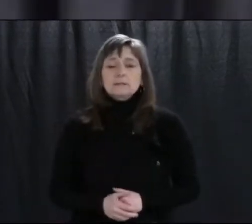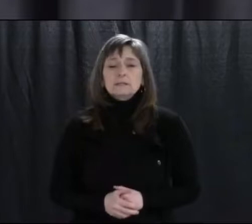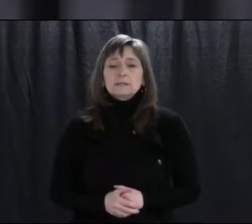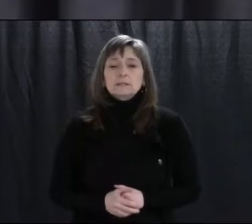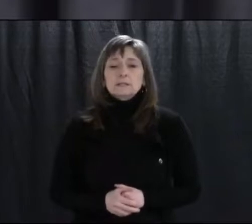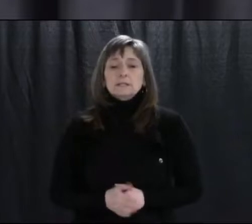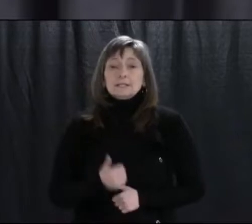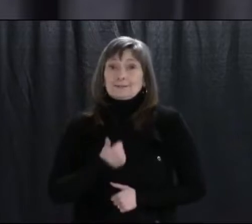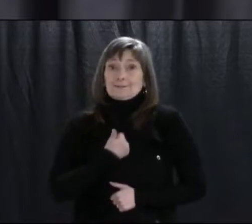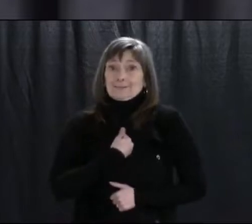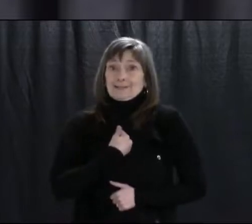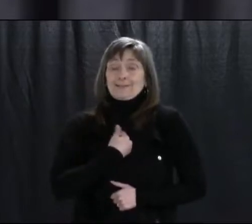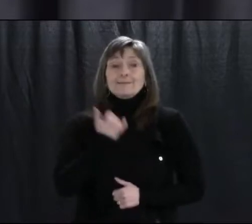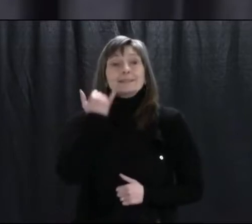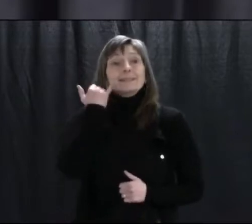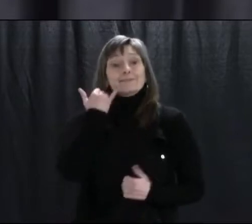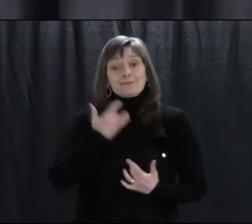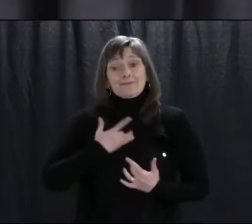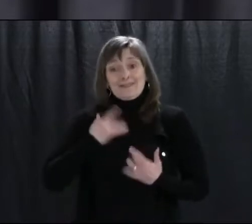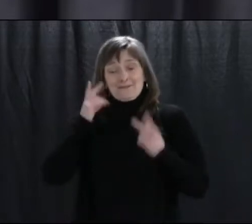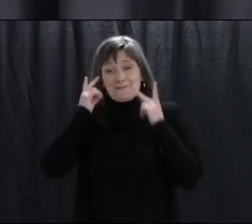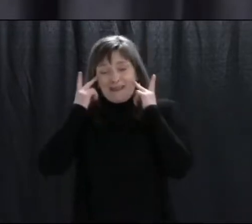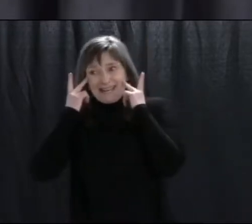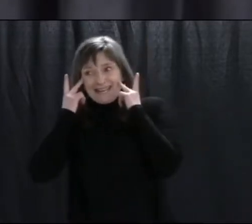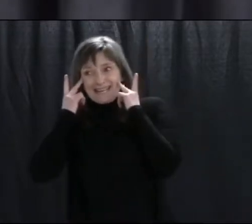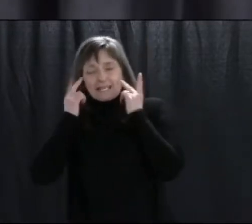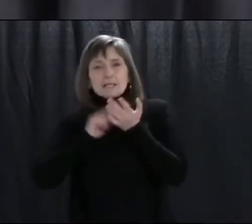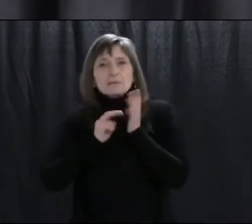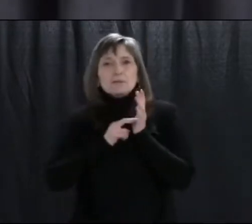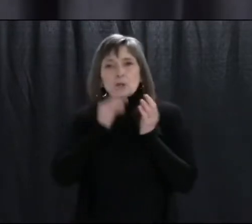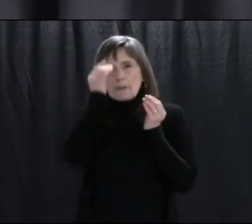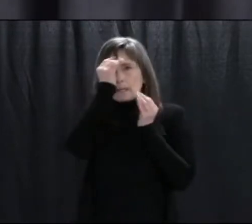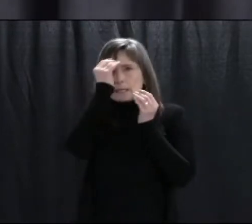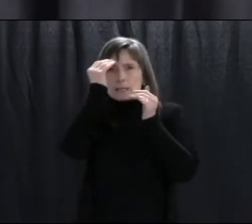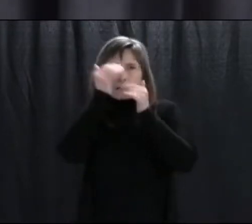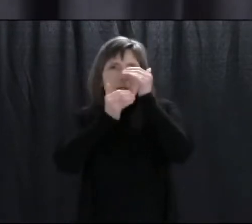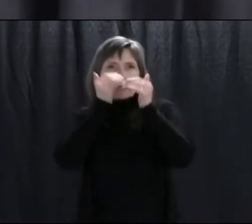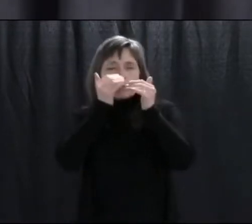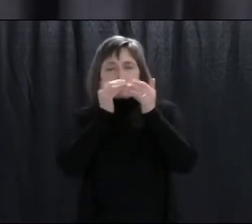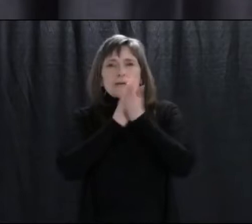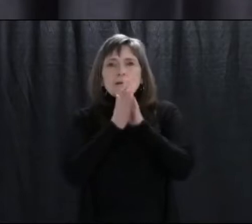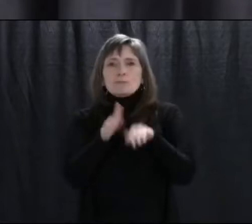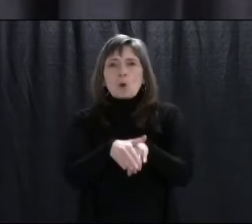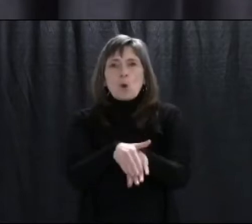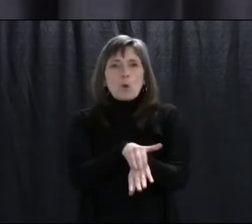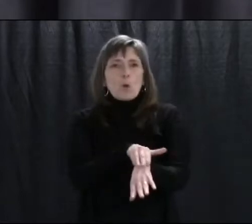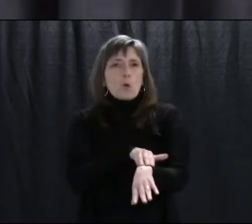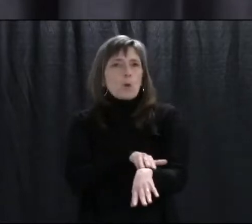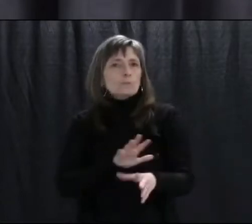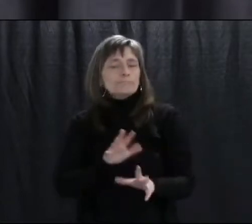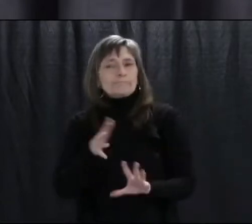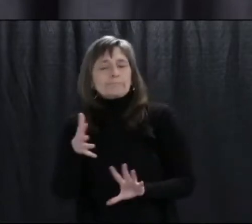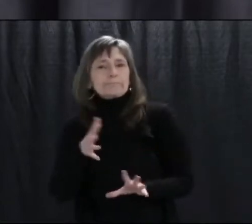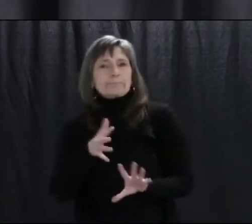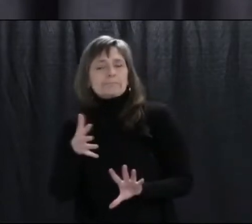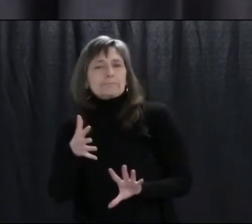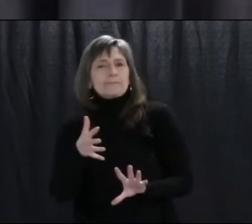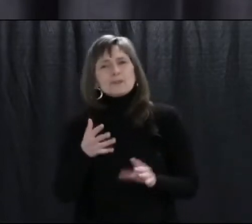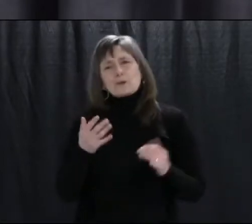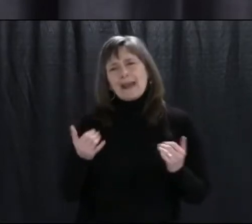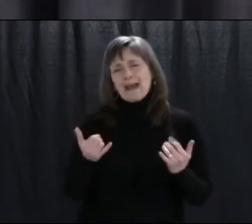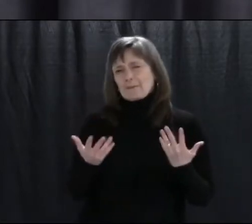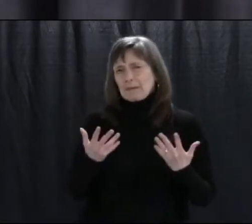own experience is when that happens, people find it very difficult to think clearly and process. So what I'm going to say now might be a bit